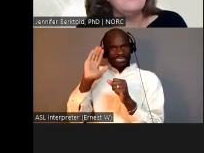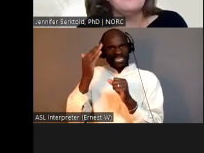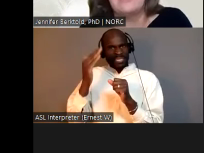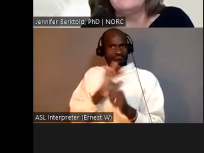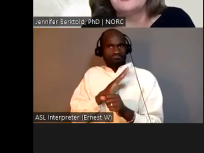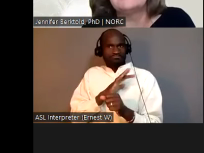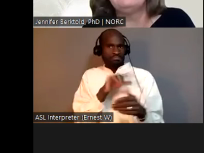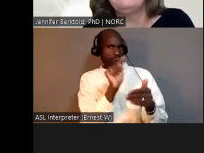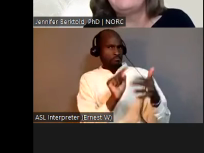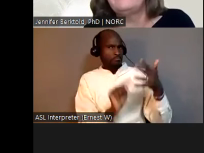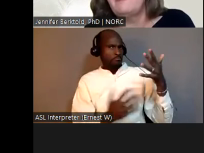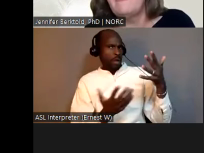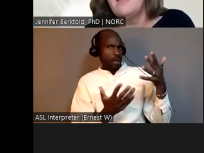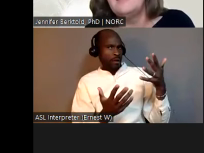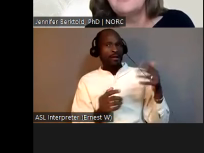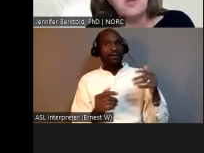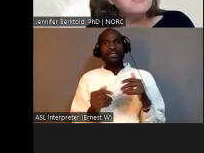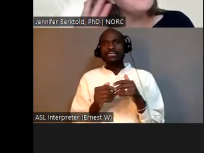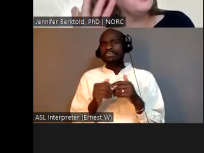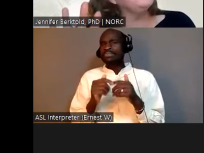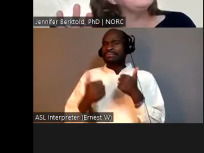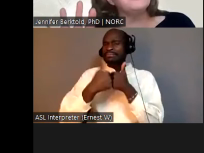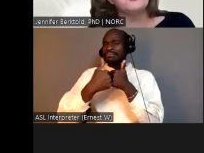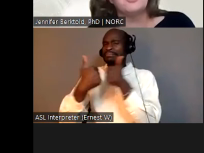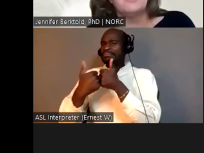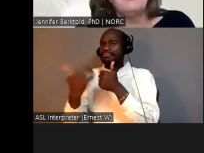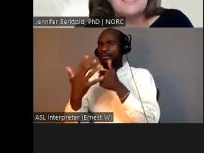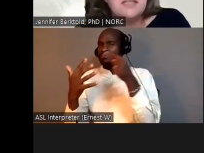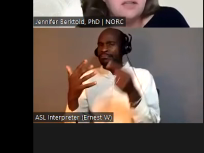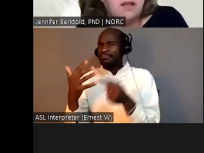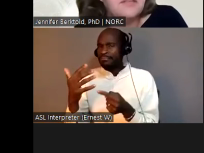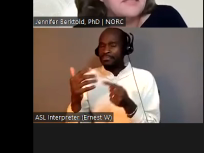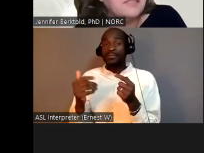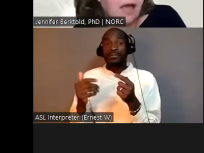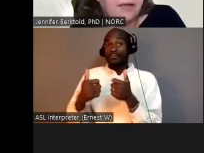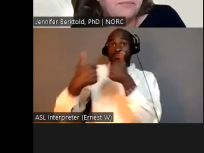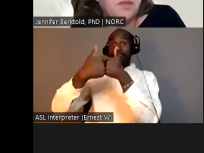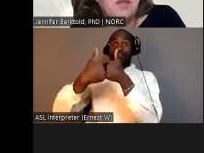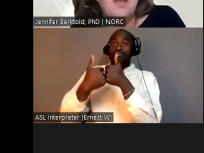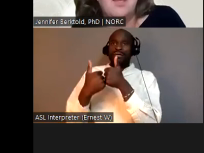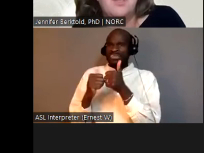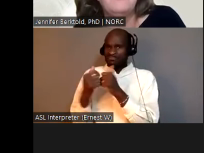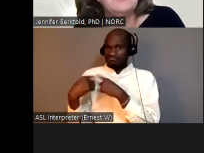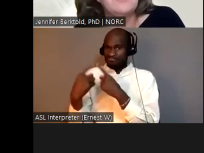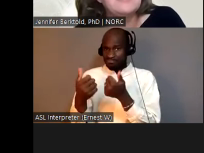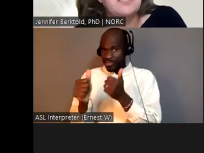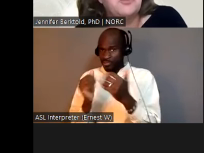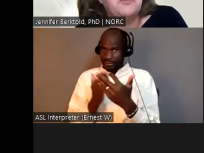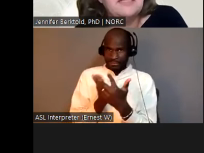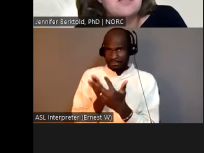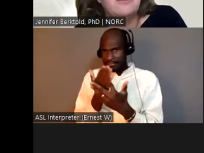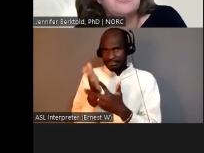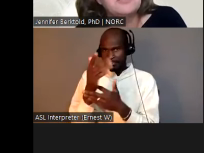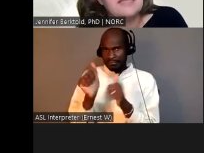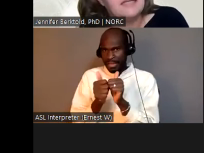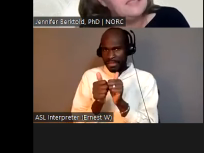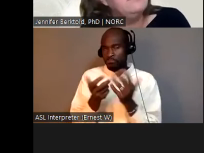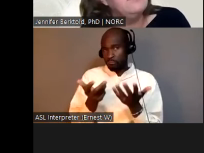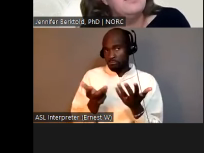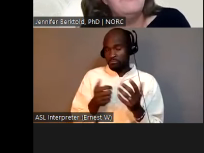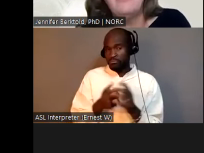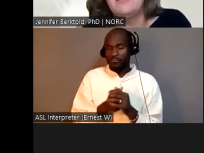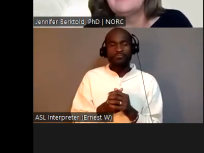navigating those challenges? So the goals for our research are presented on this slide. We would like to increase our